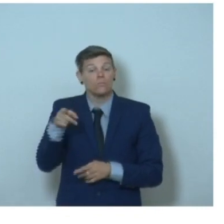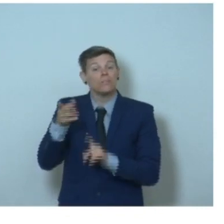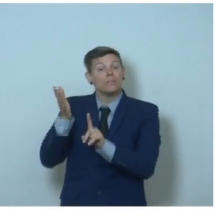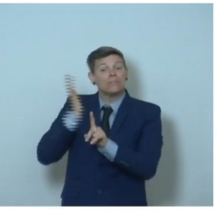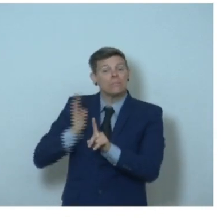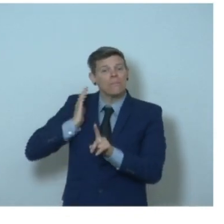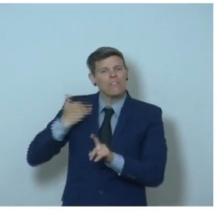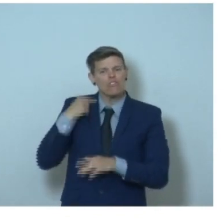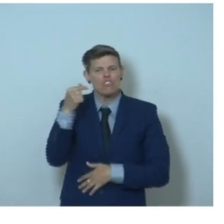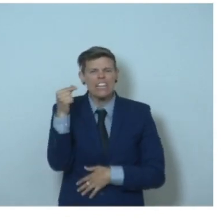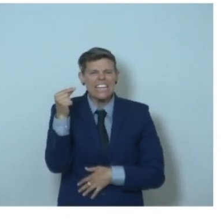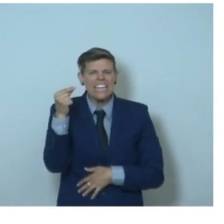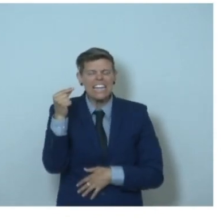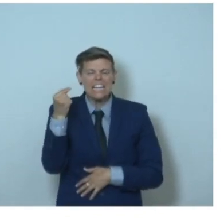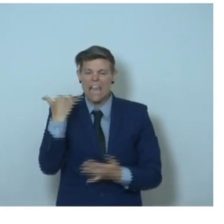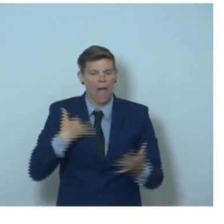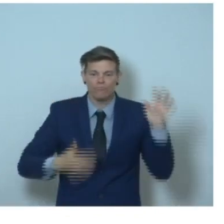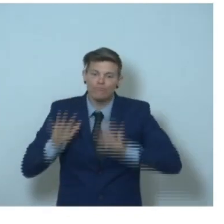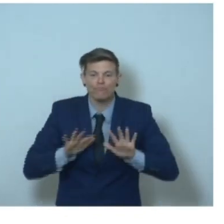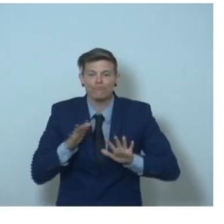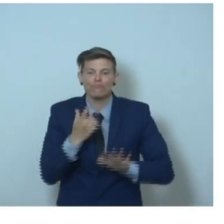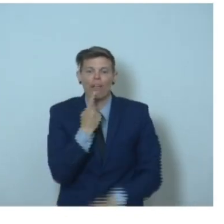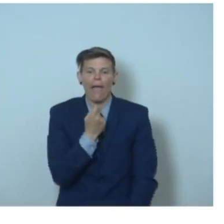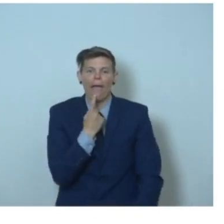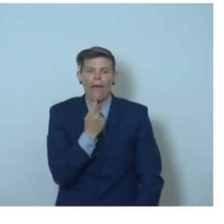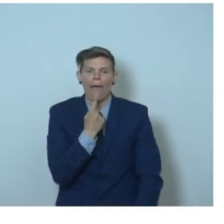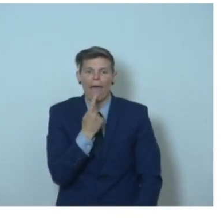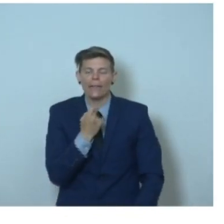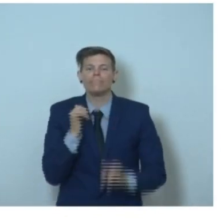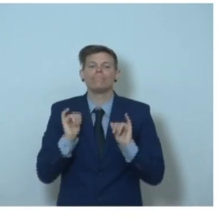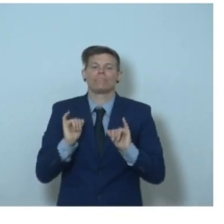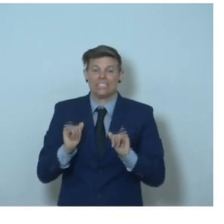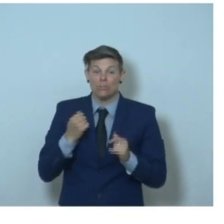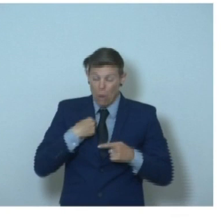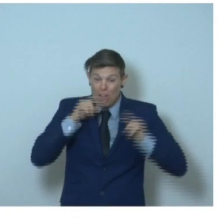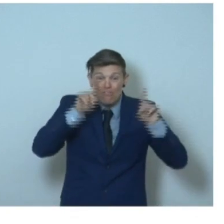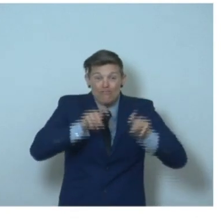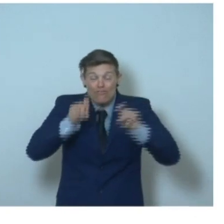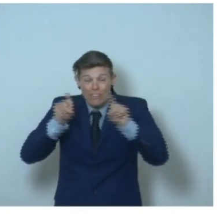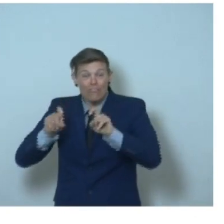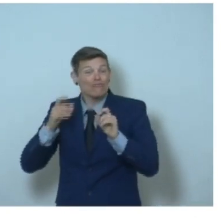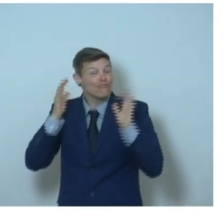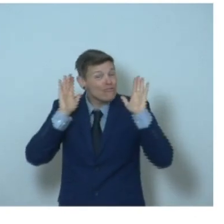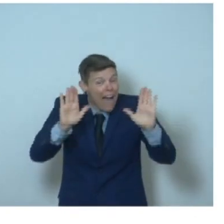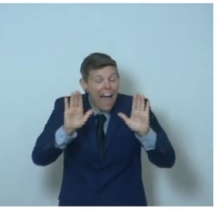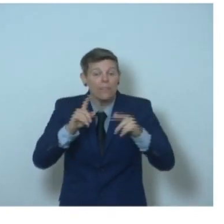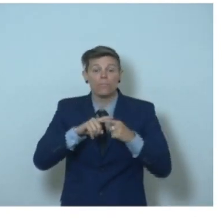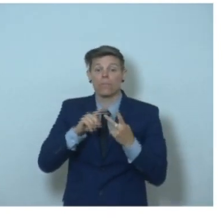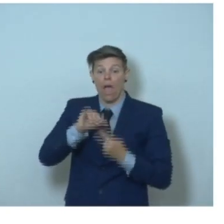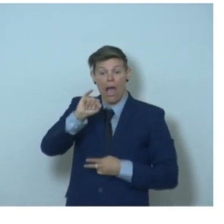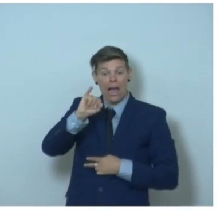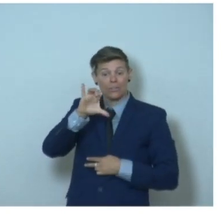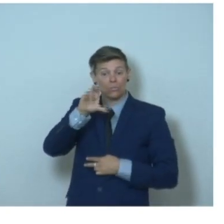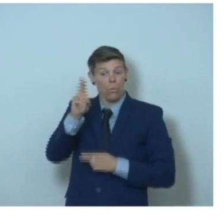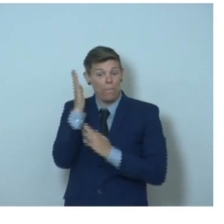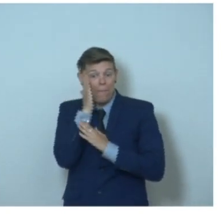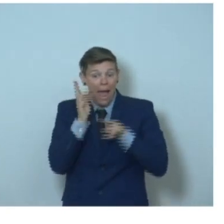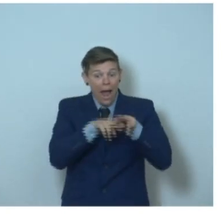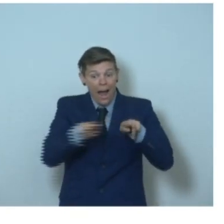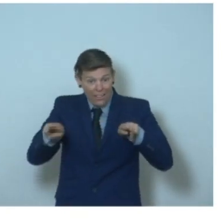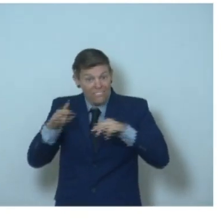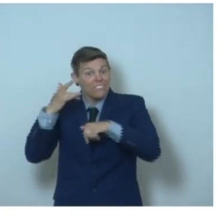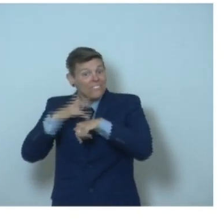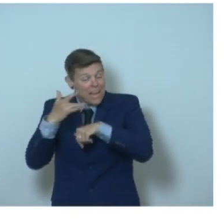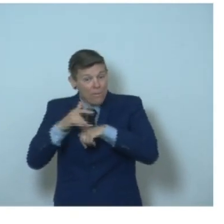doing great on testing and we're doing great in our ICU capacity, our cases have increased. And so we have